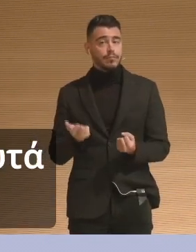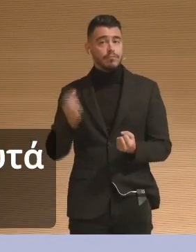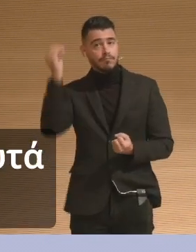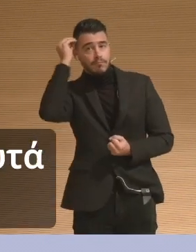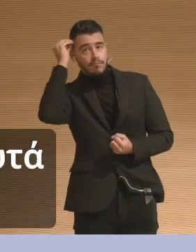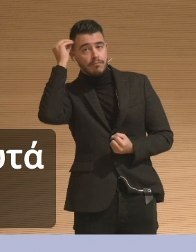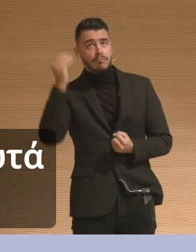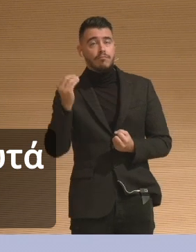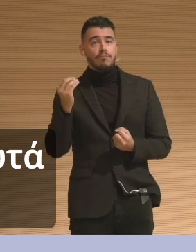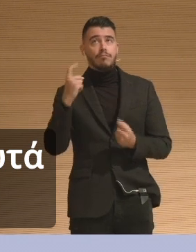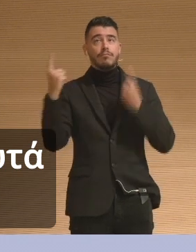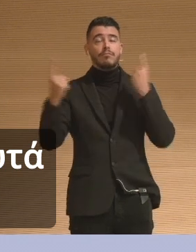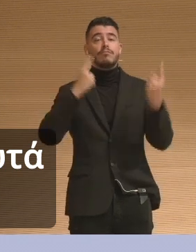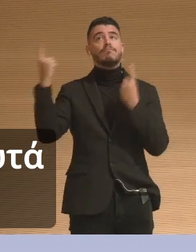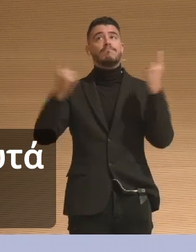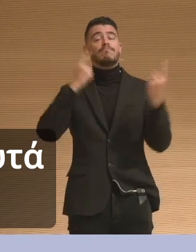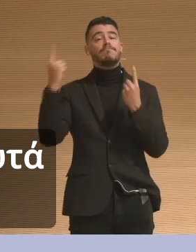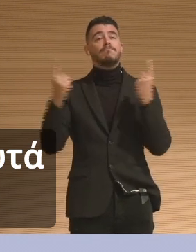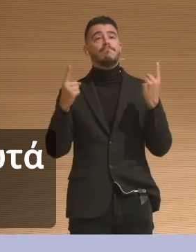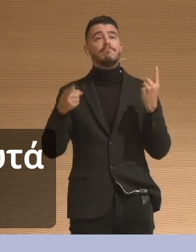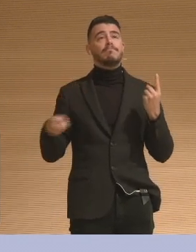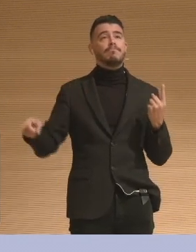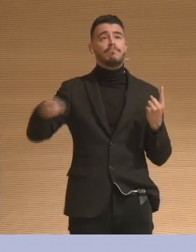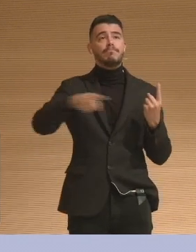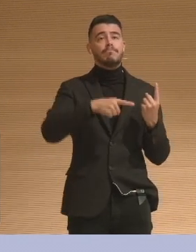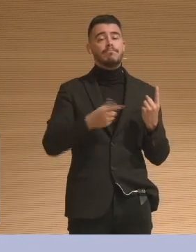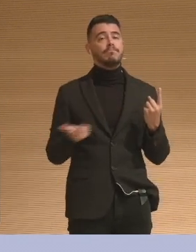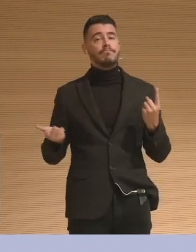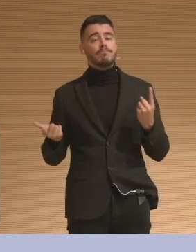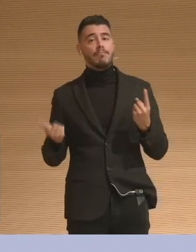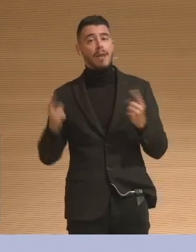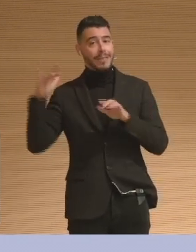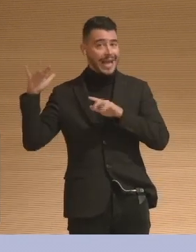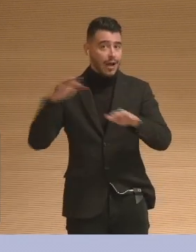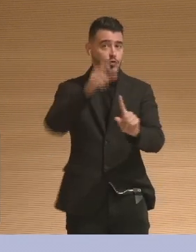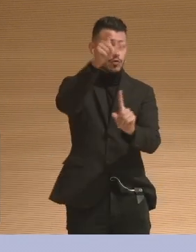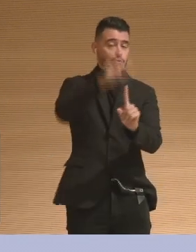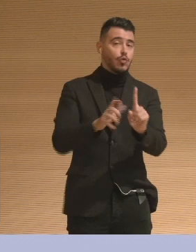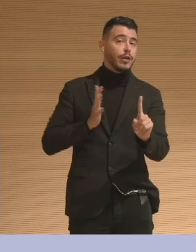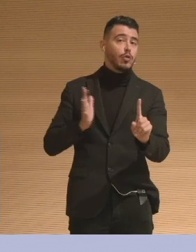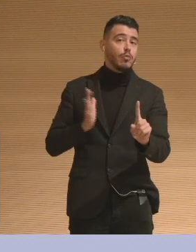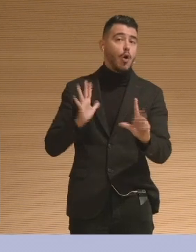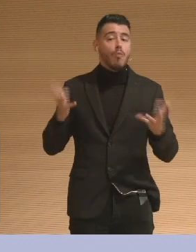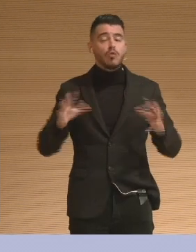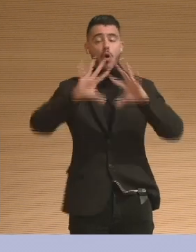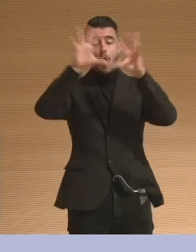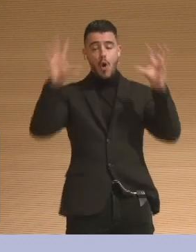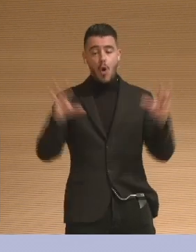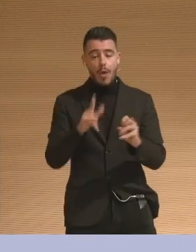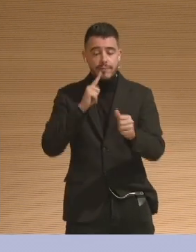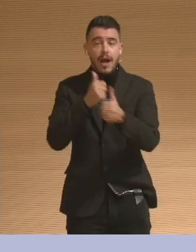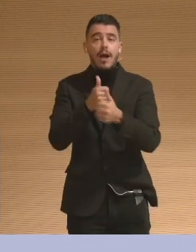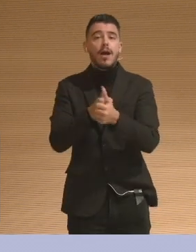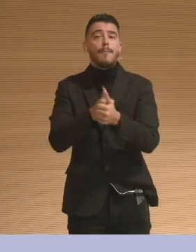actual experience of the participant? How can you monitor this as an external criterion, as an